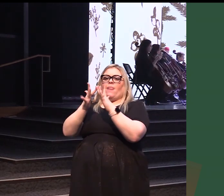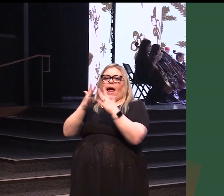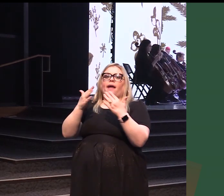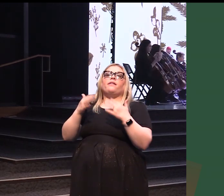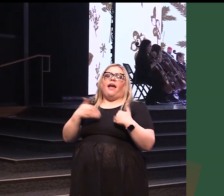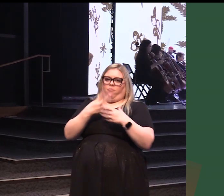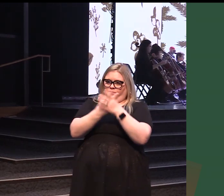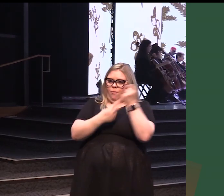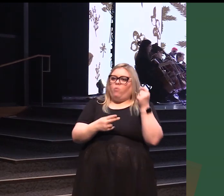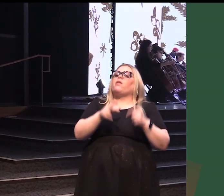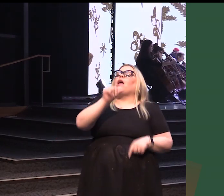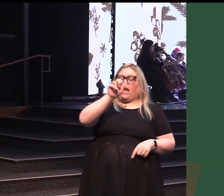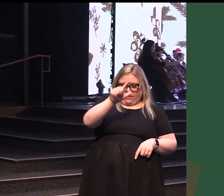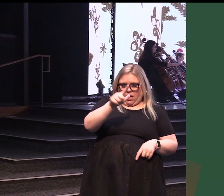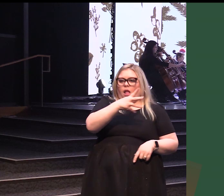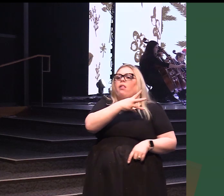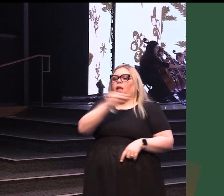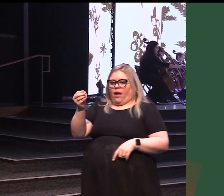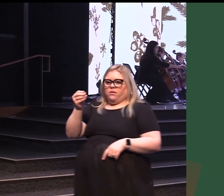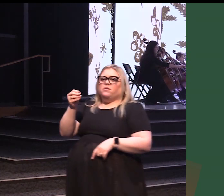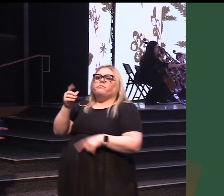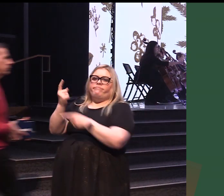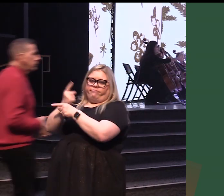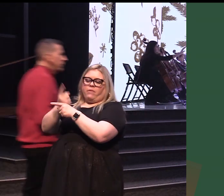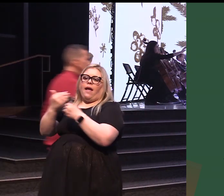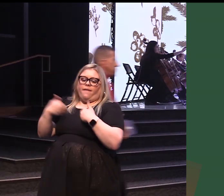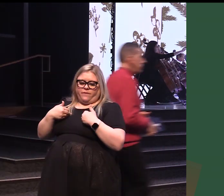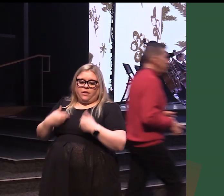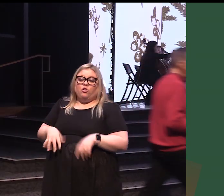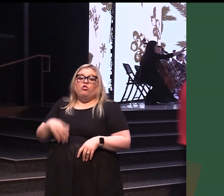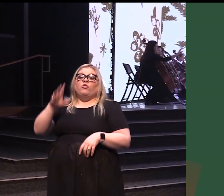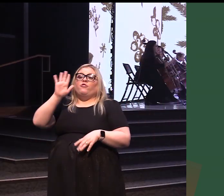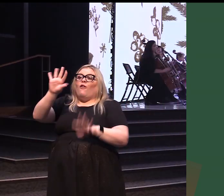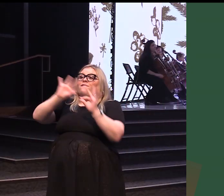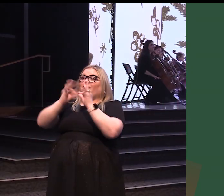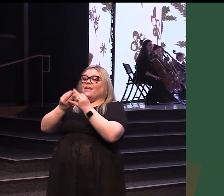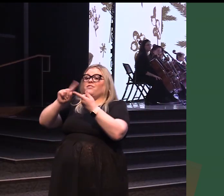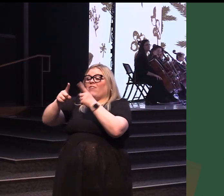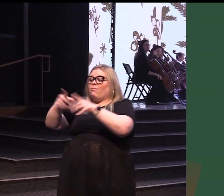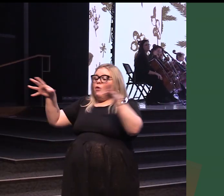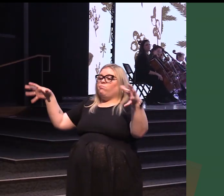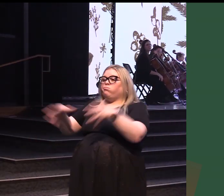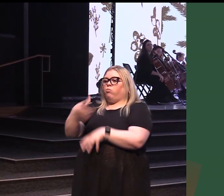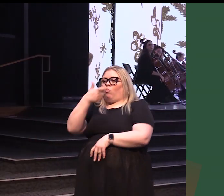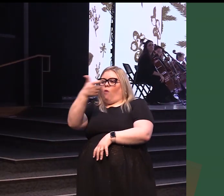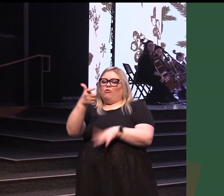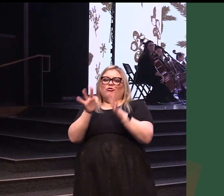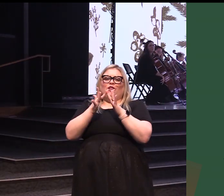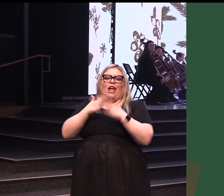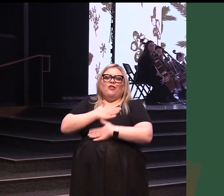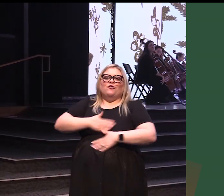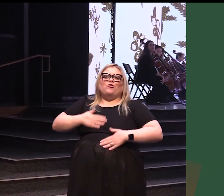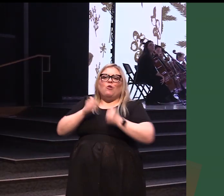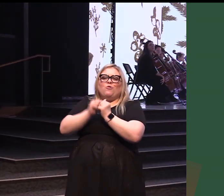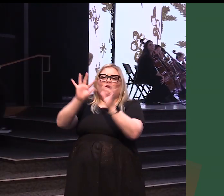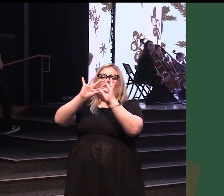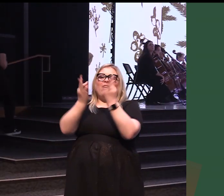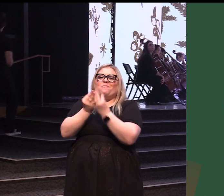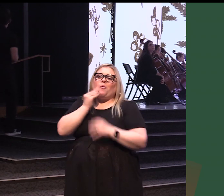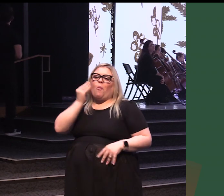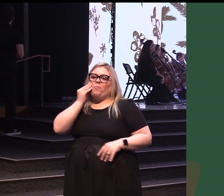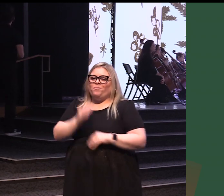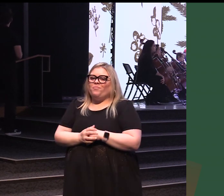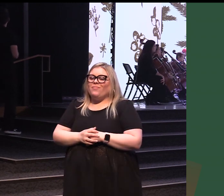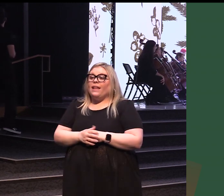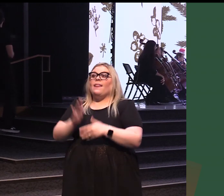our service anytime throughout that weekend. Join your friends and your family together and enjoy church together in your home, okay? So that will be